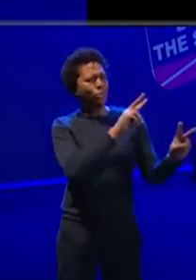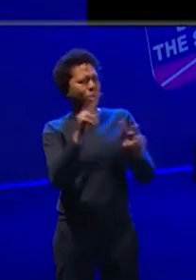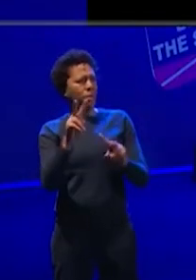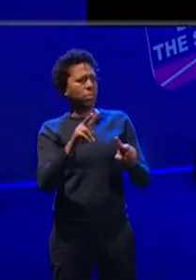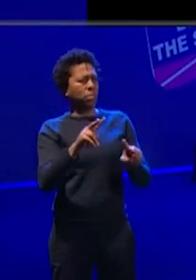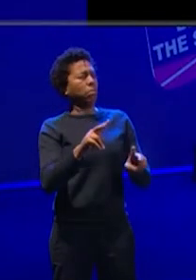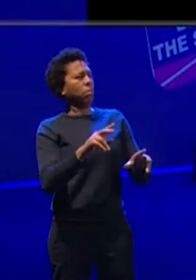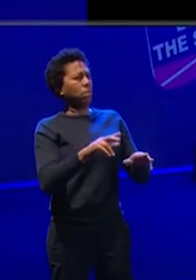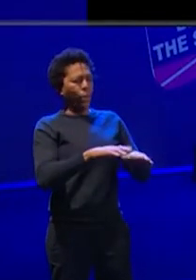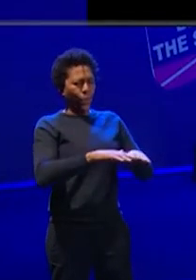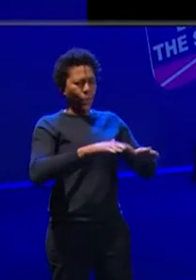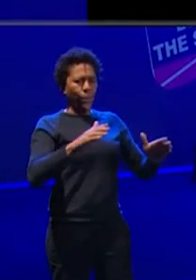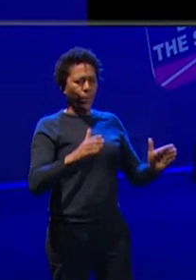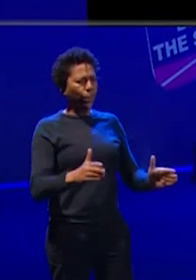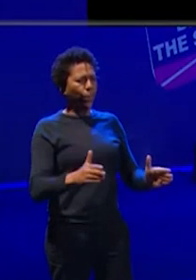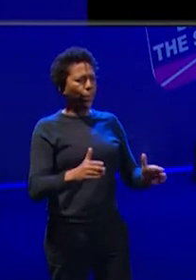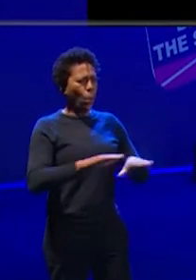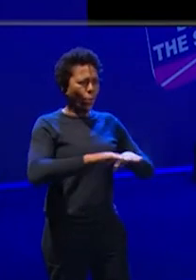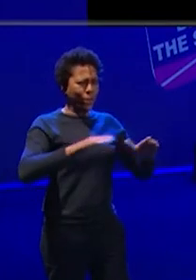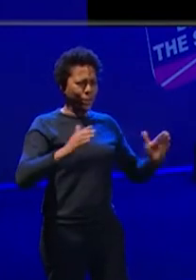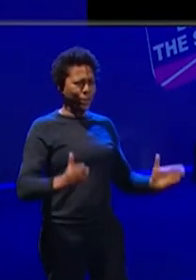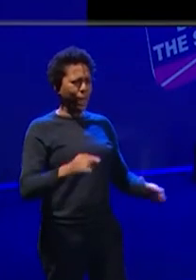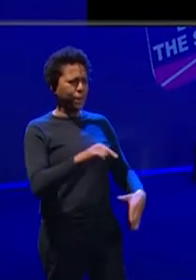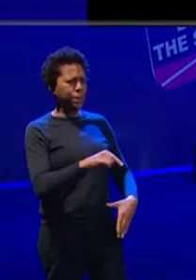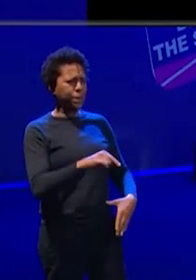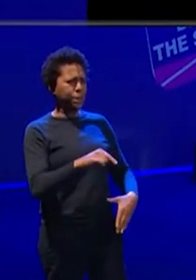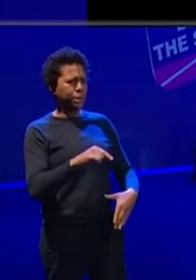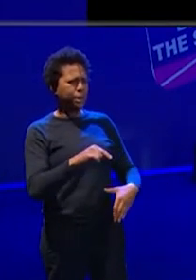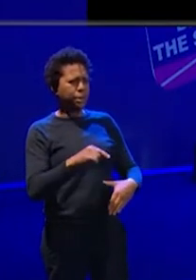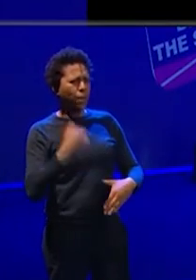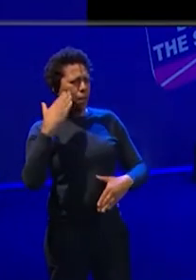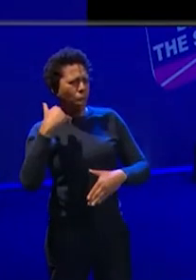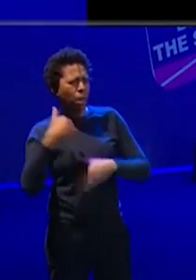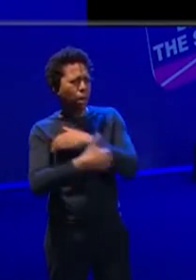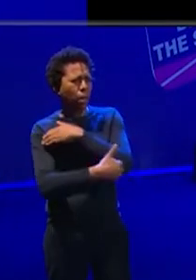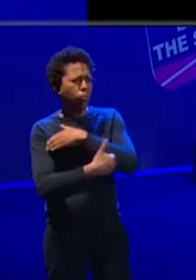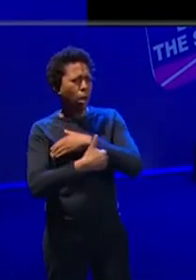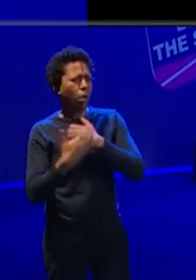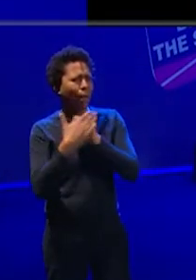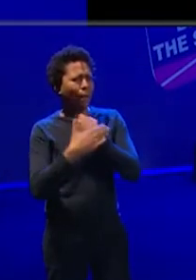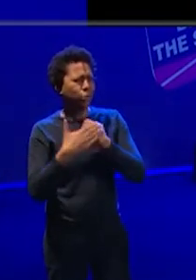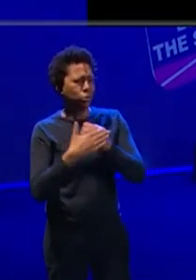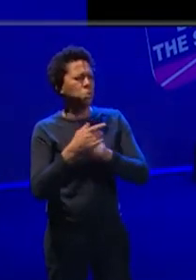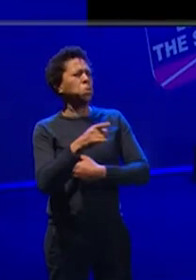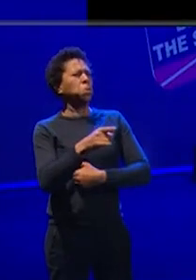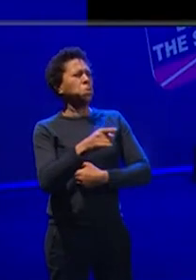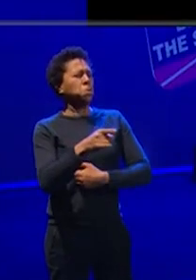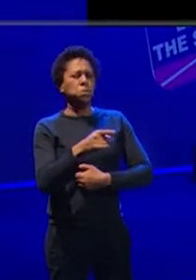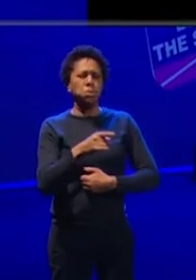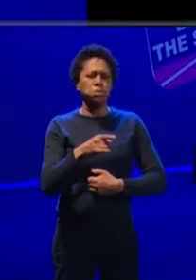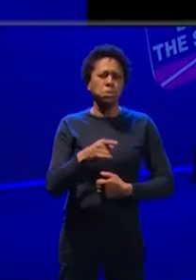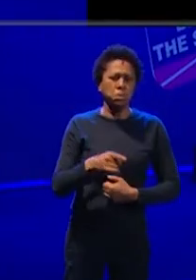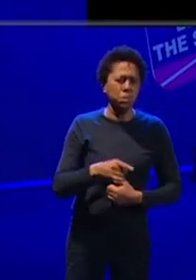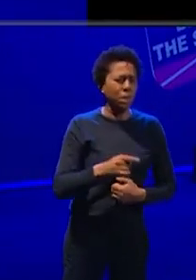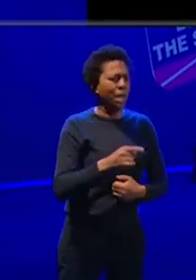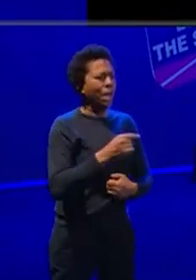behind that table are entirely white. And I want you to notice when, shout out to our BSL